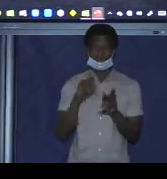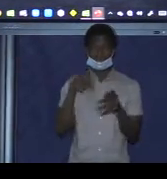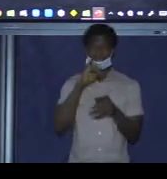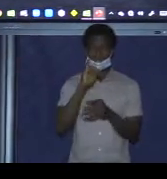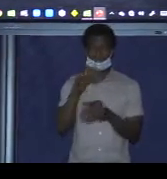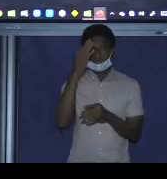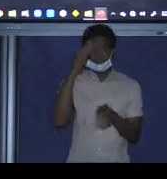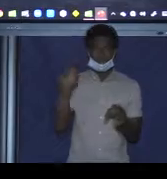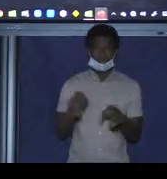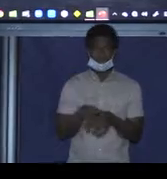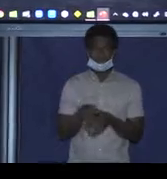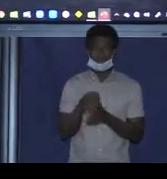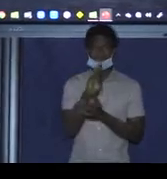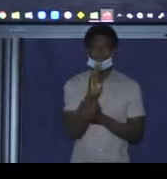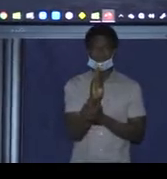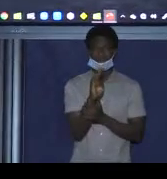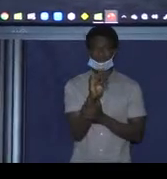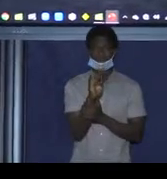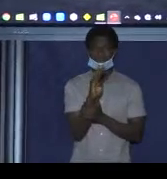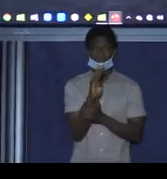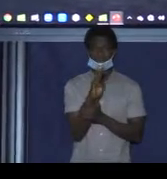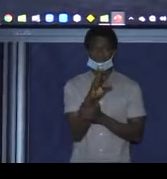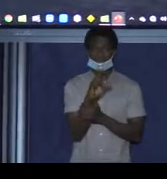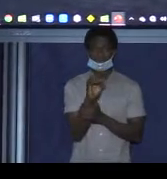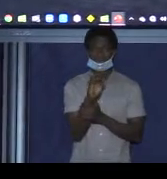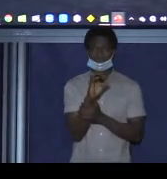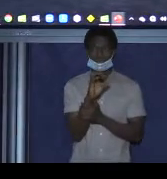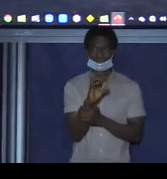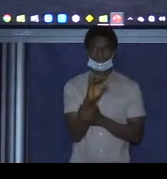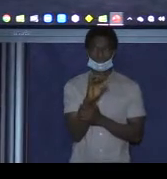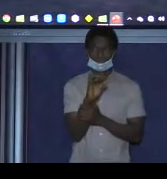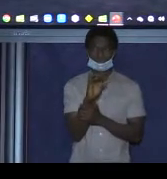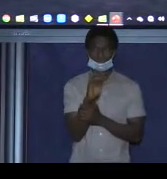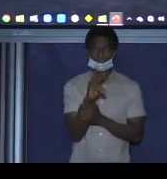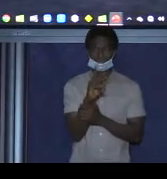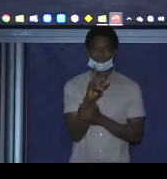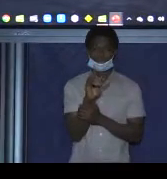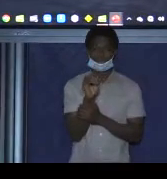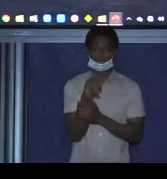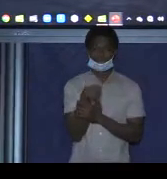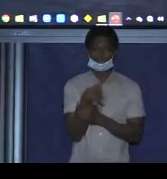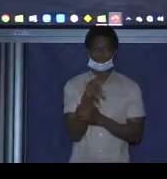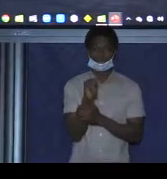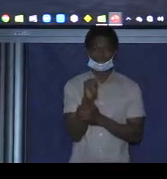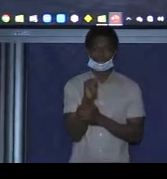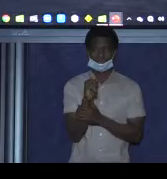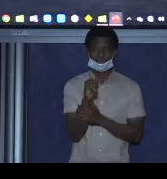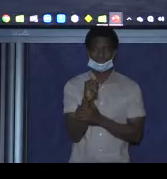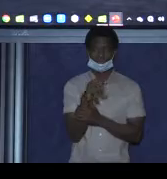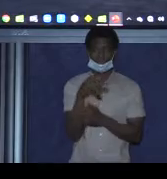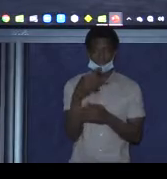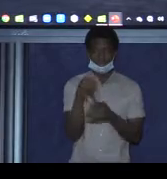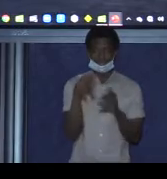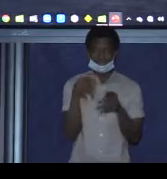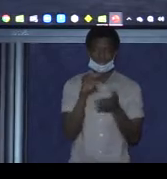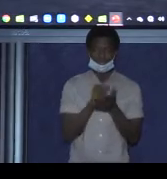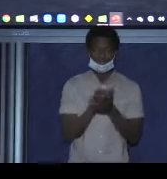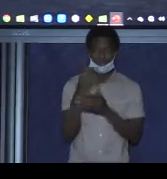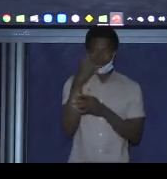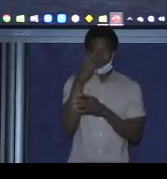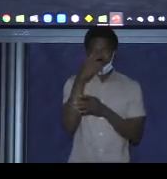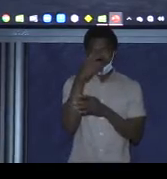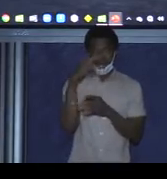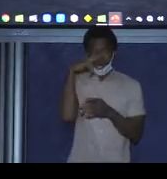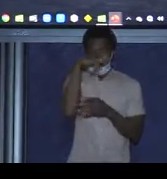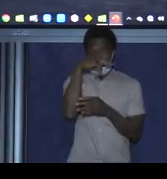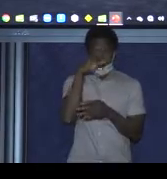referred to as a biblioclept. Yes, a biblioclept. Who is a biblioclept? That person who